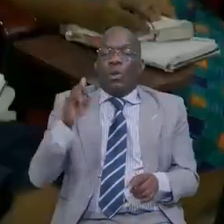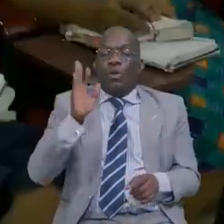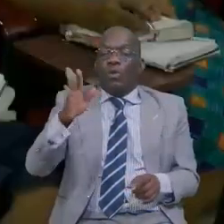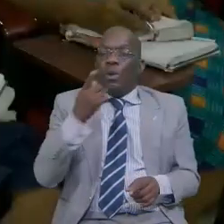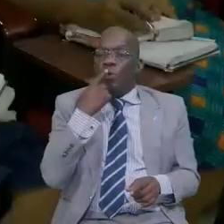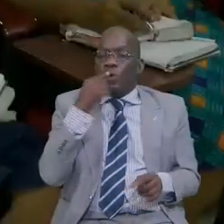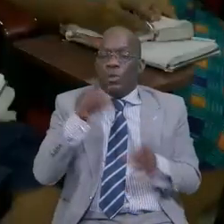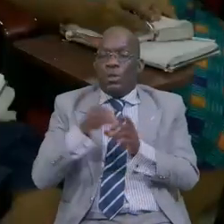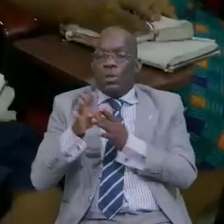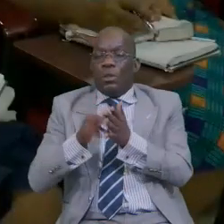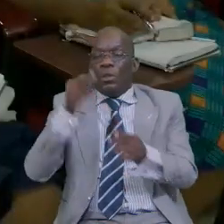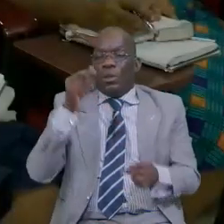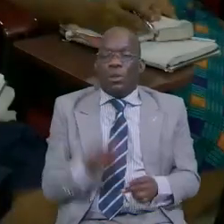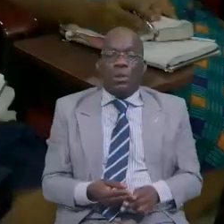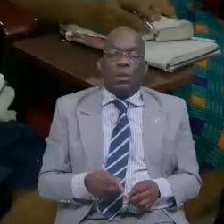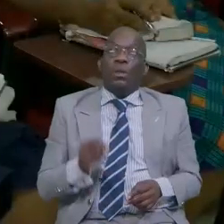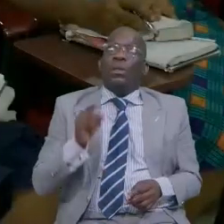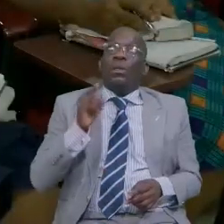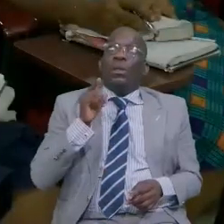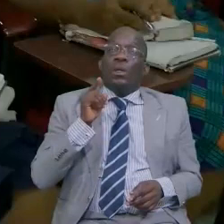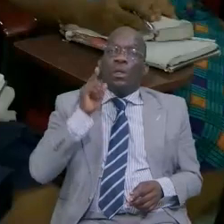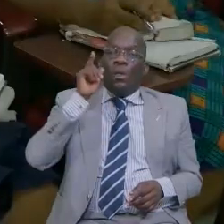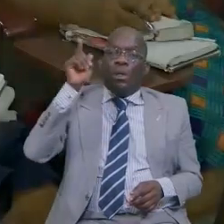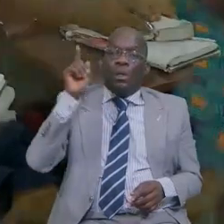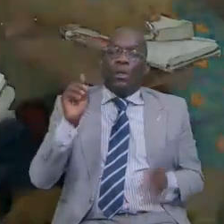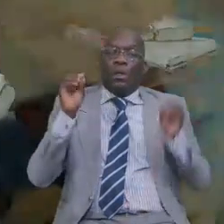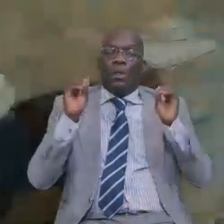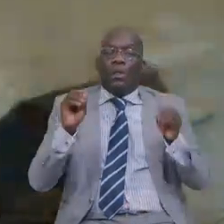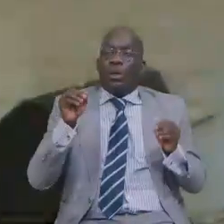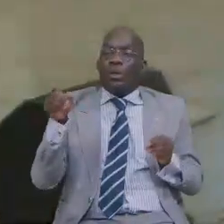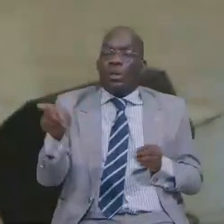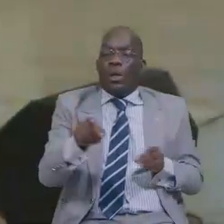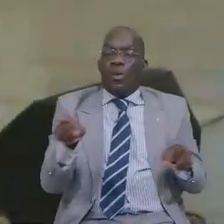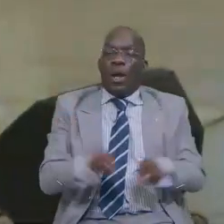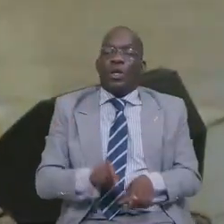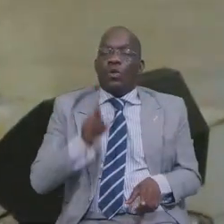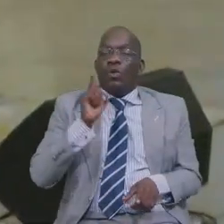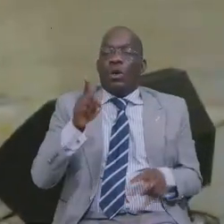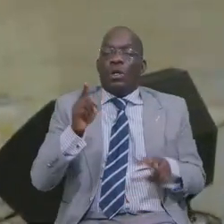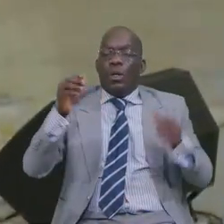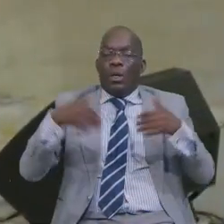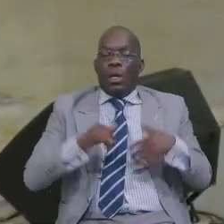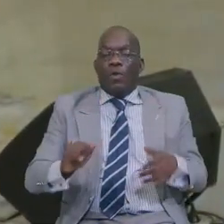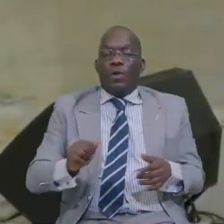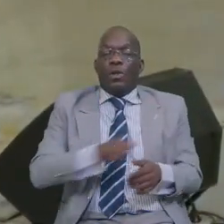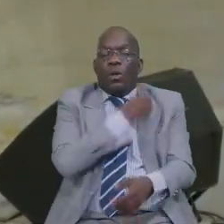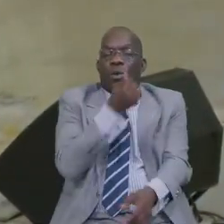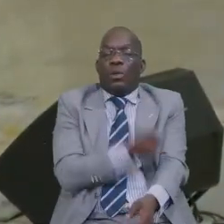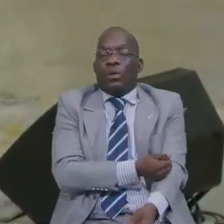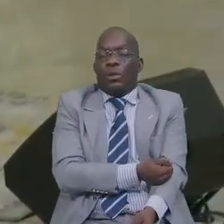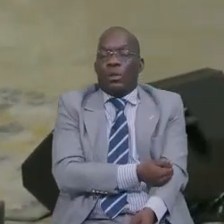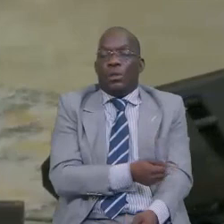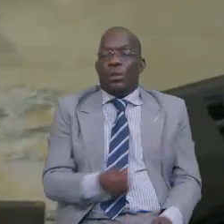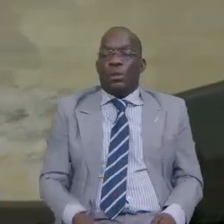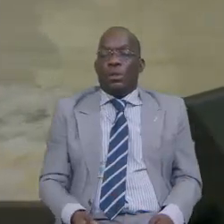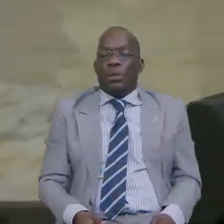name. He taught them as one having authority. You know,